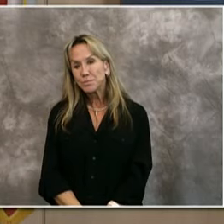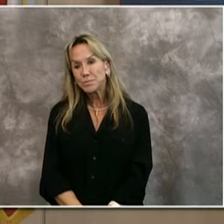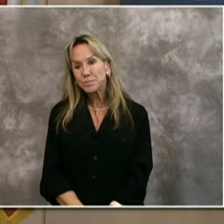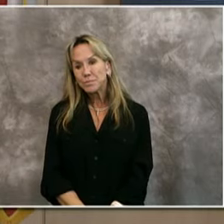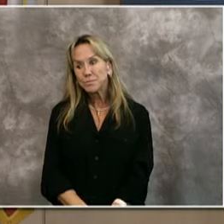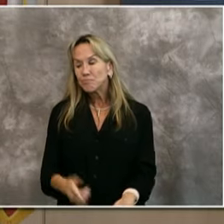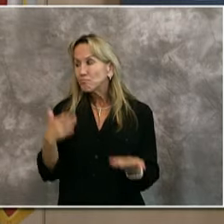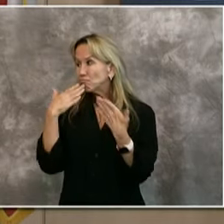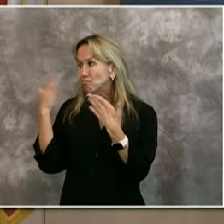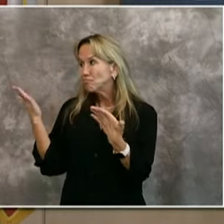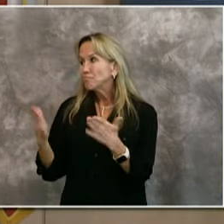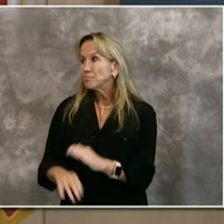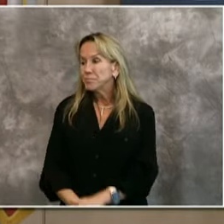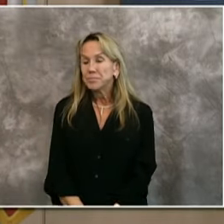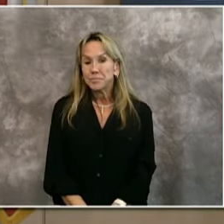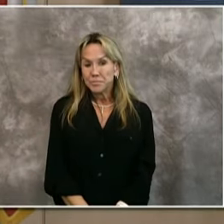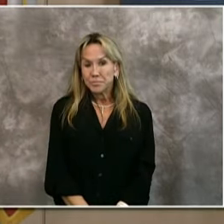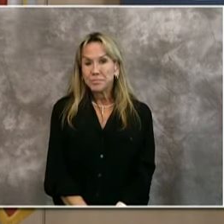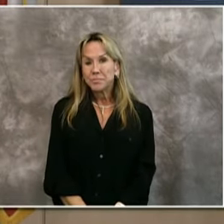Thank you.